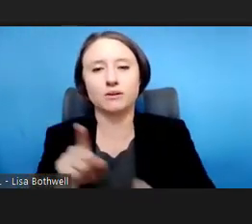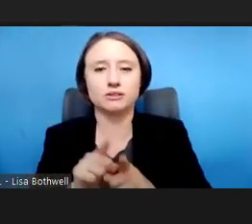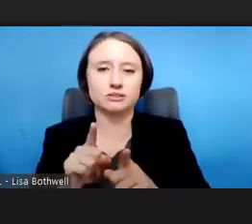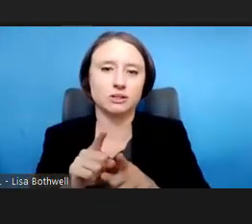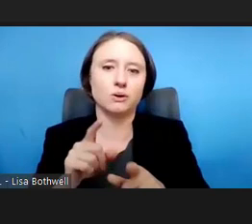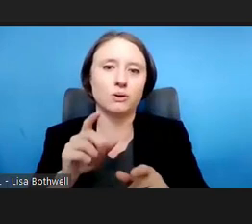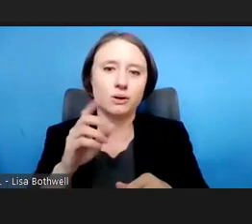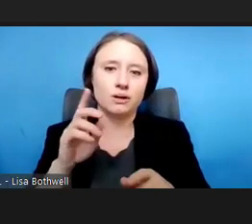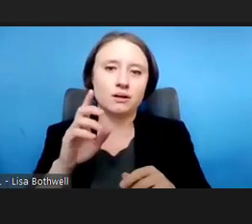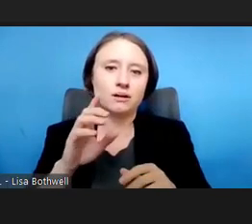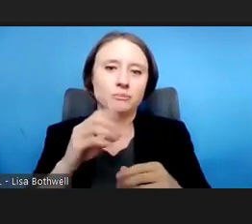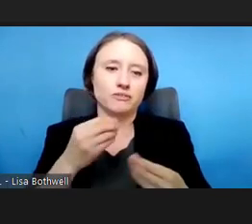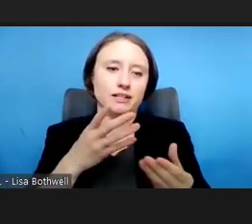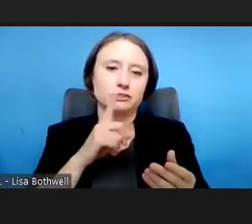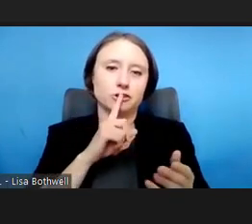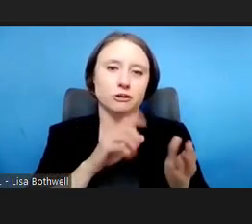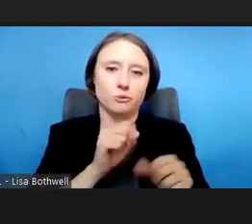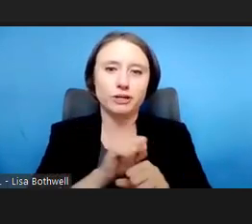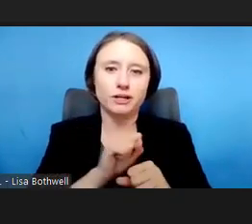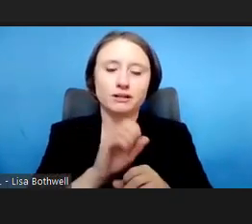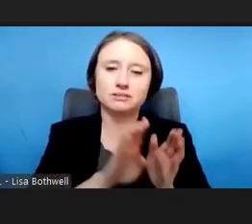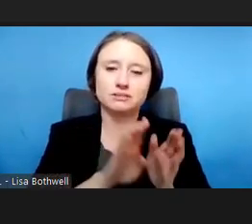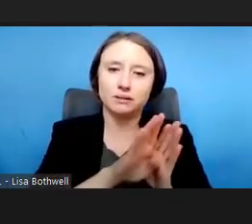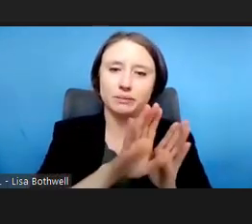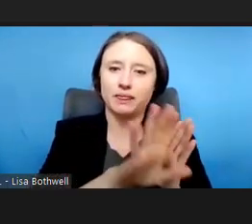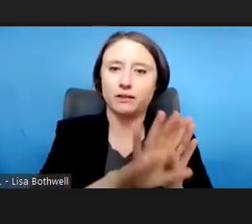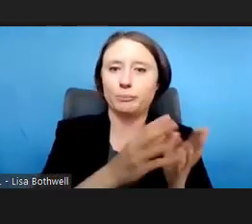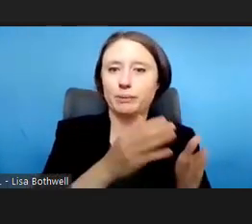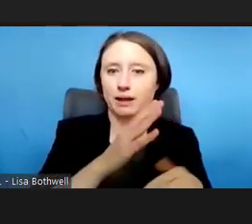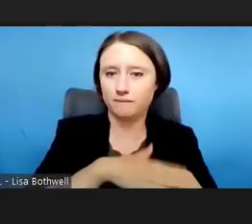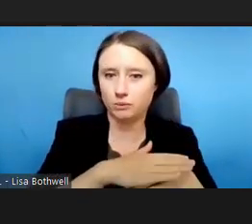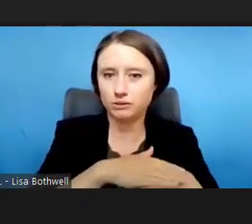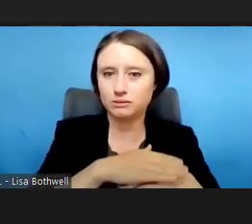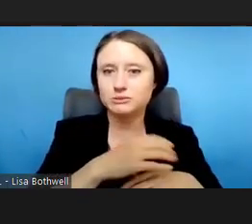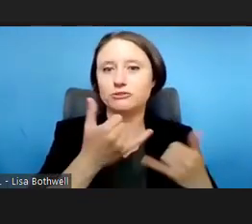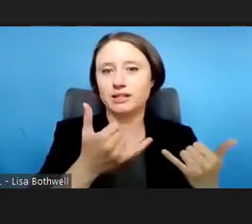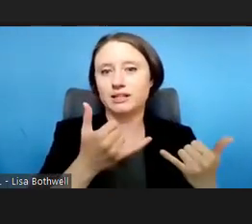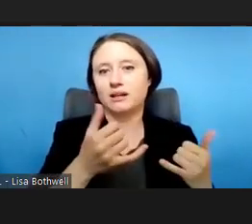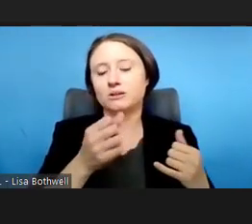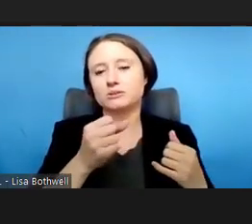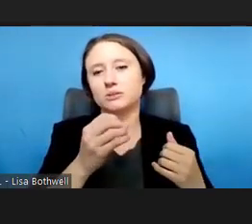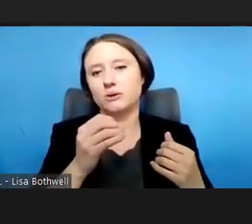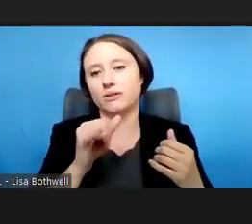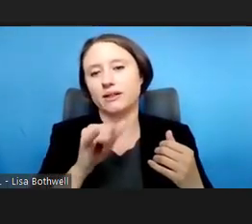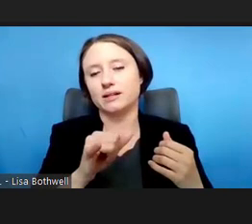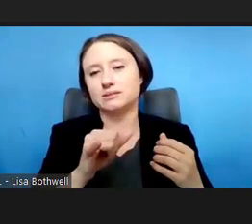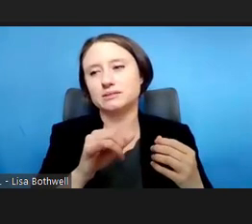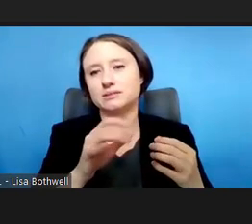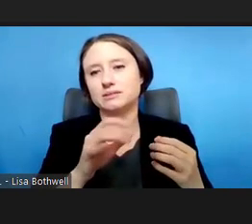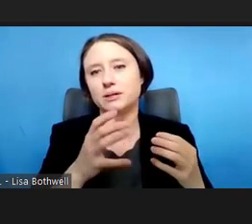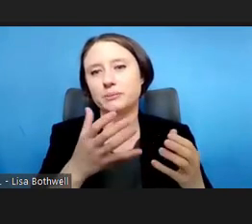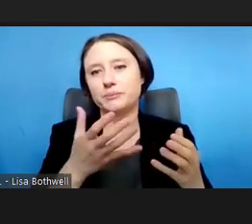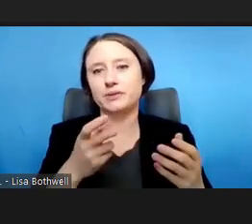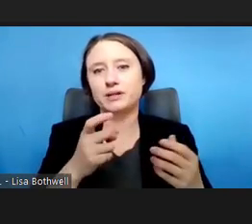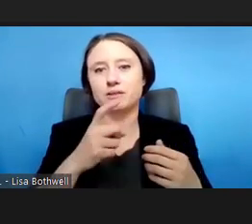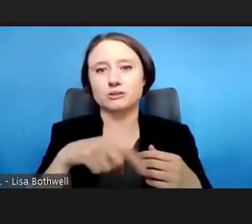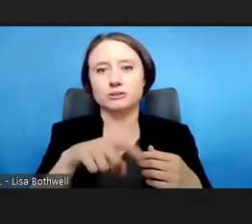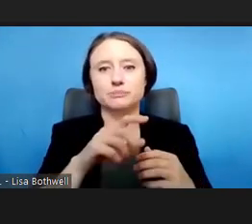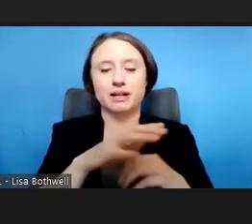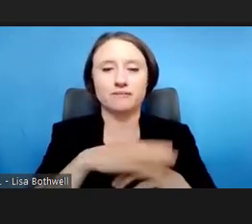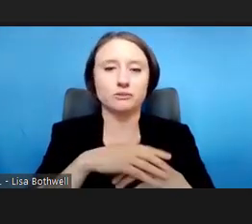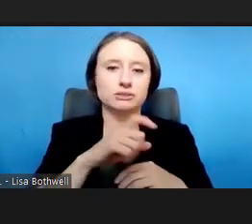which then denies persons with disabilities access to telehealth. So platforms are